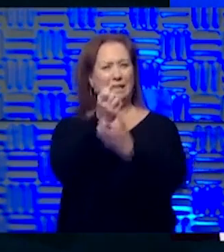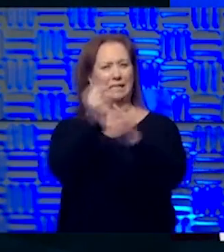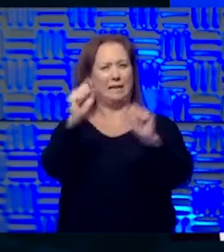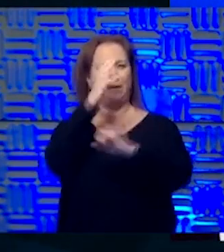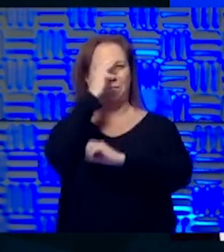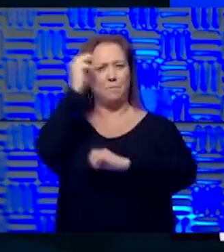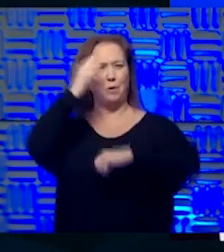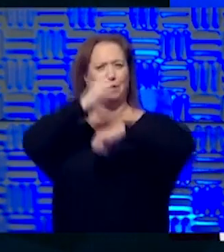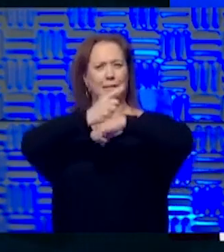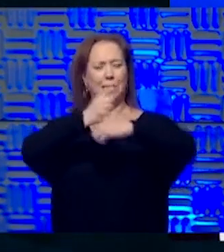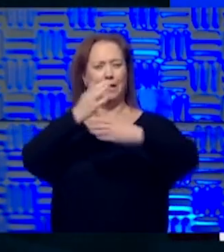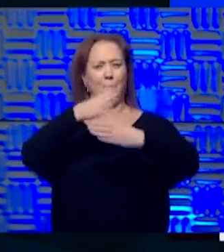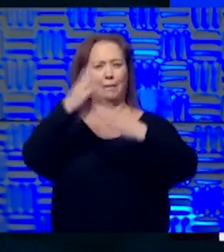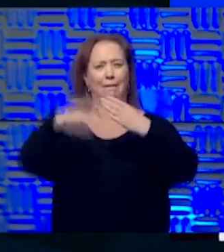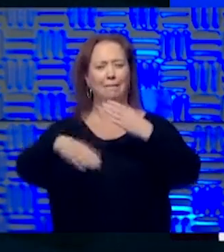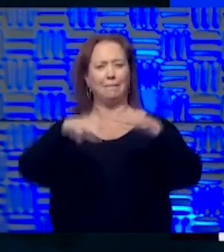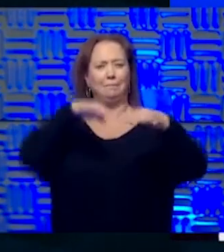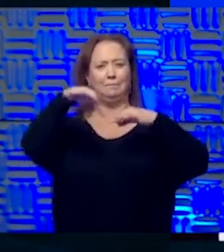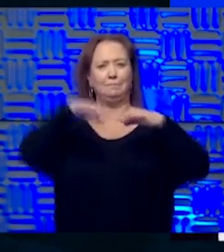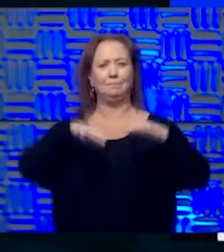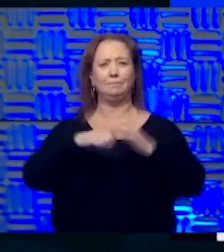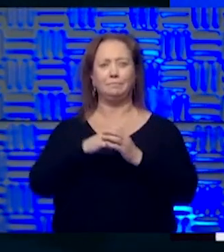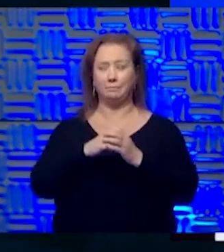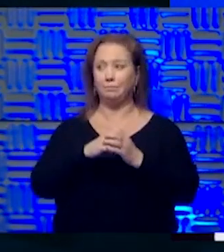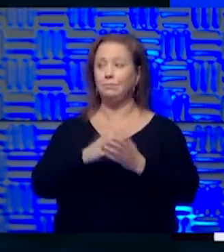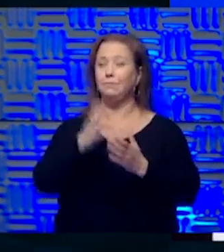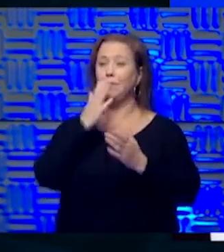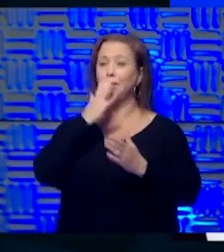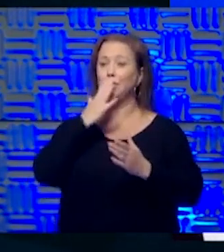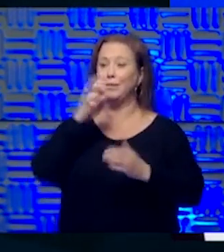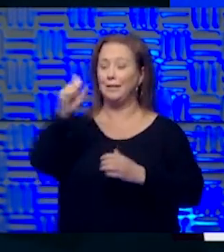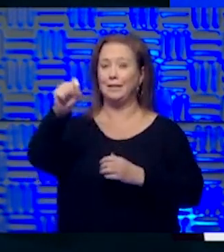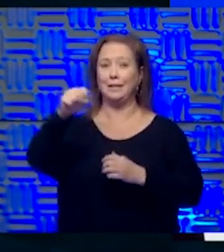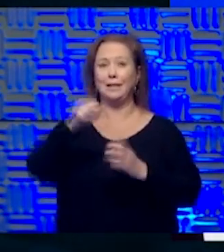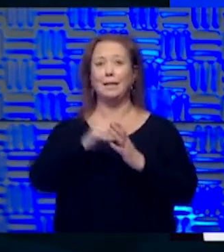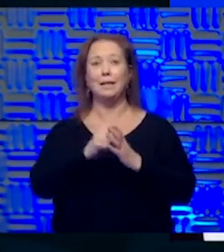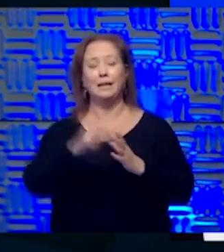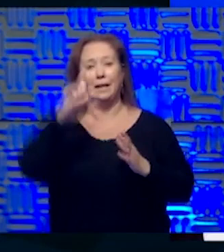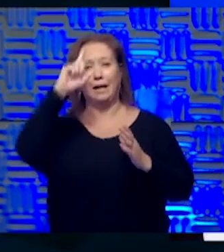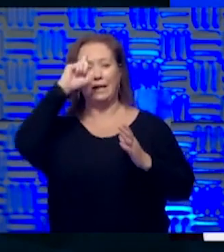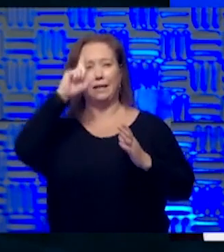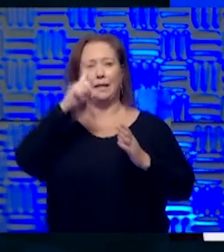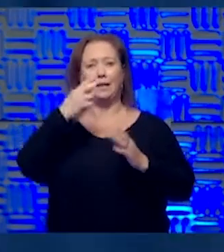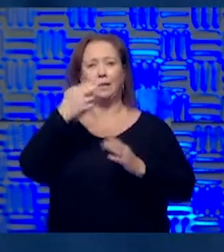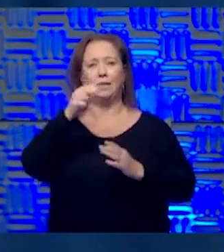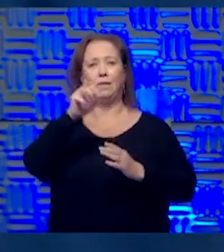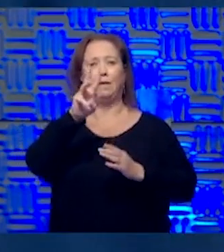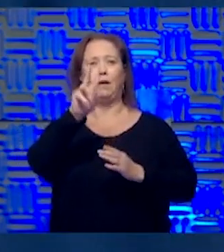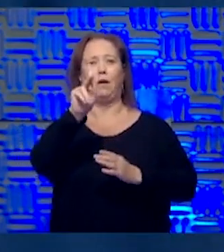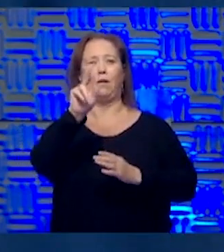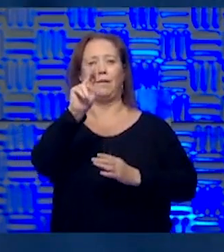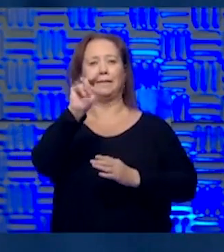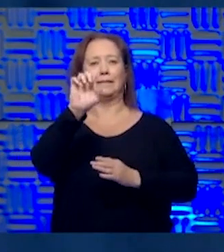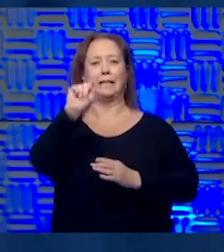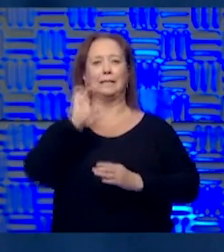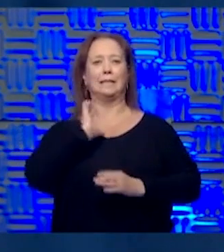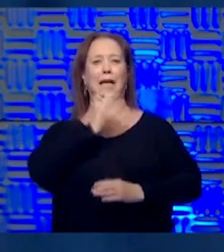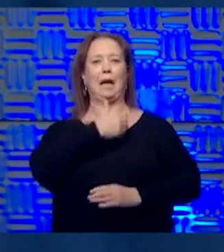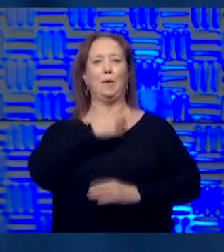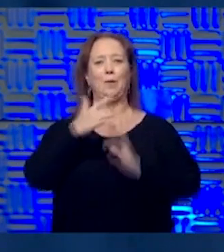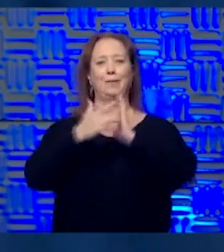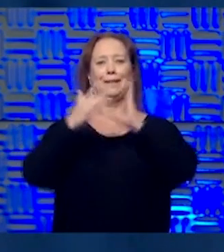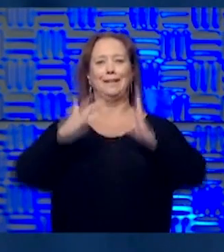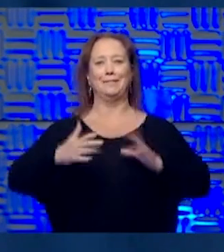Memorial Day weekend? So it's good, thank you. Yeah, this is, I think, been termed the Hawk's Nest by Logan, our technician.